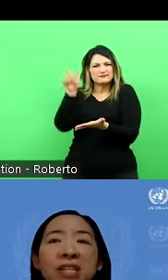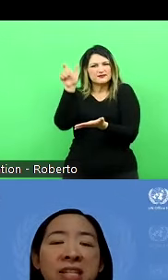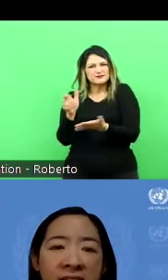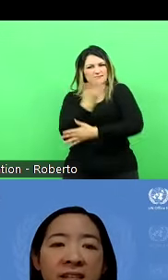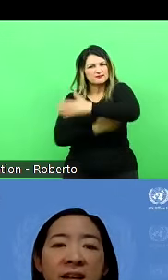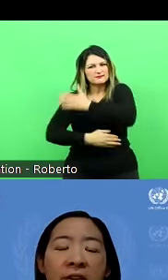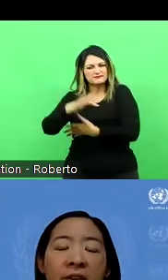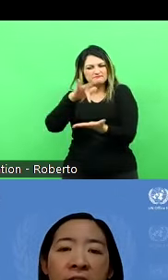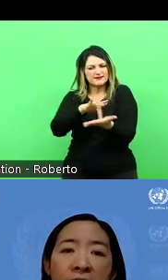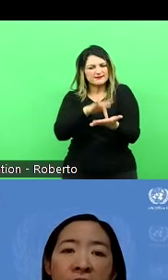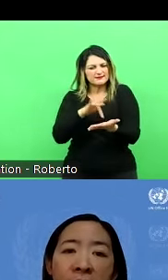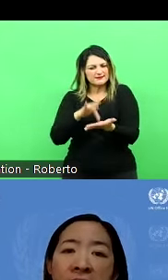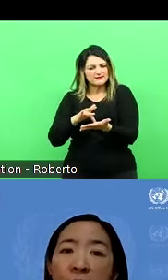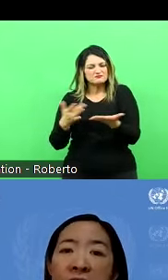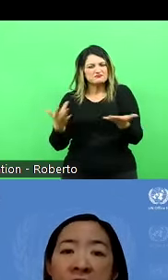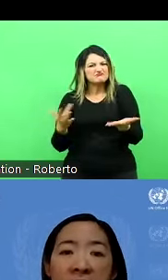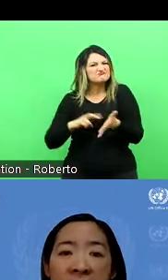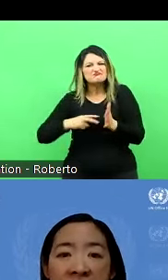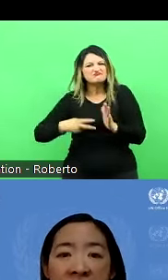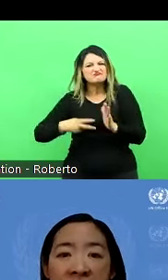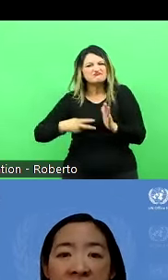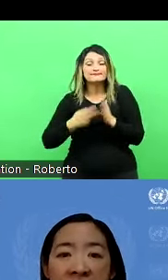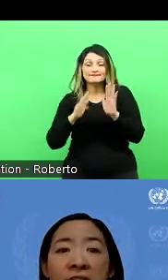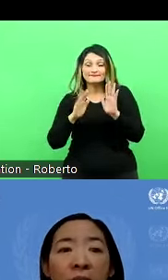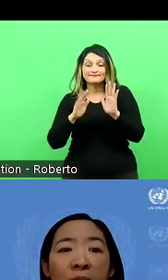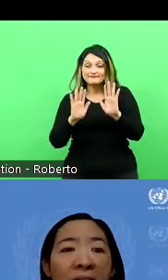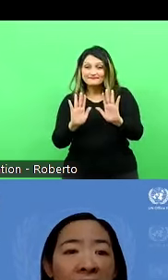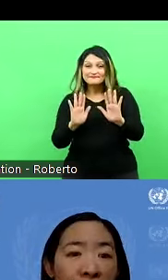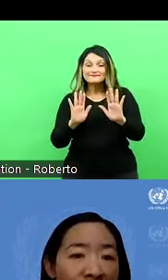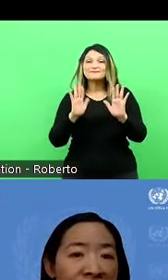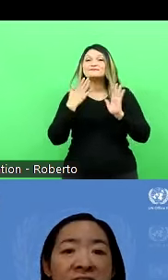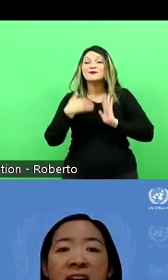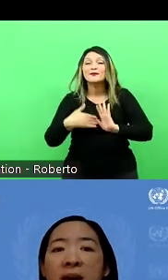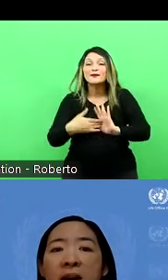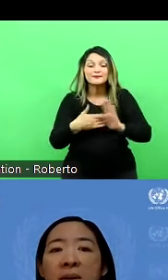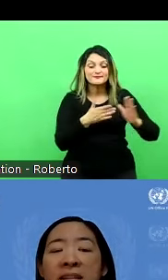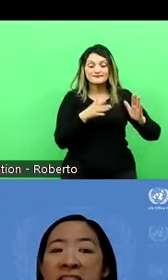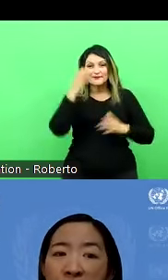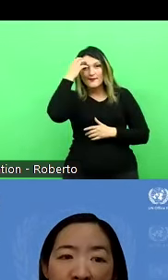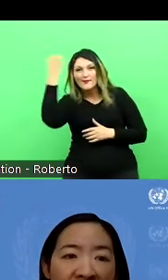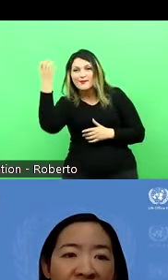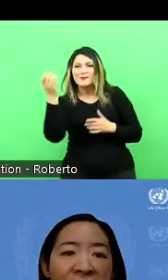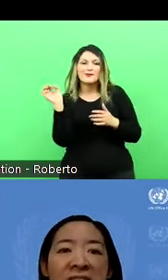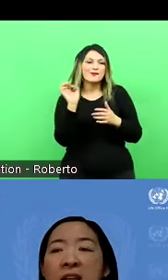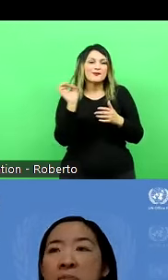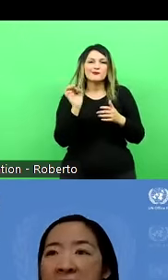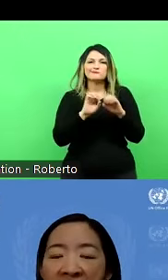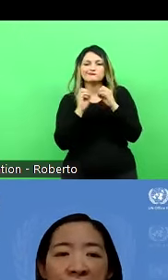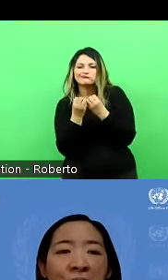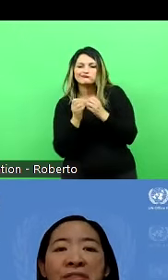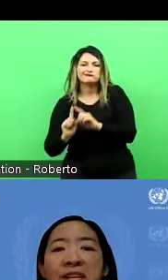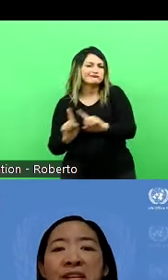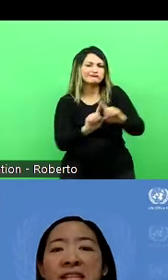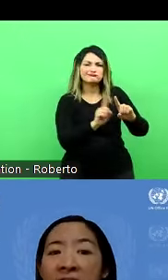the presence for the person with disabilities to be part of the planning process, assessment process,